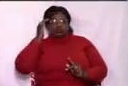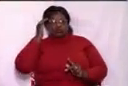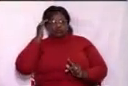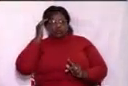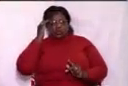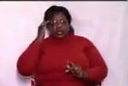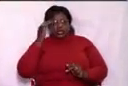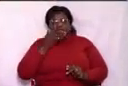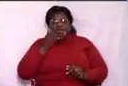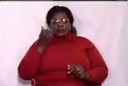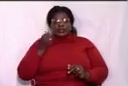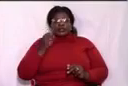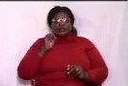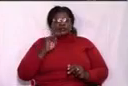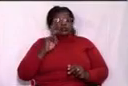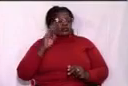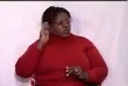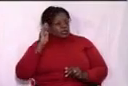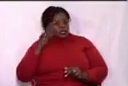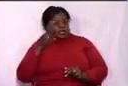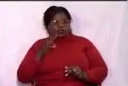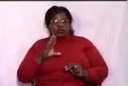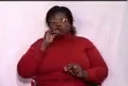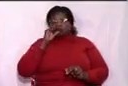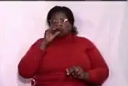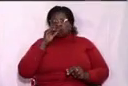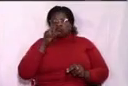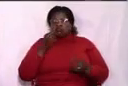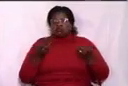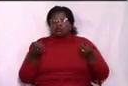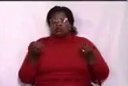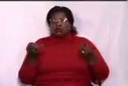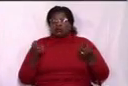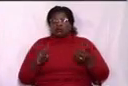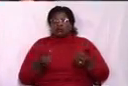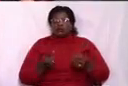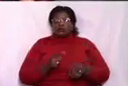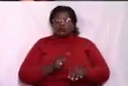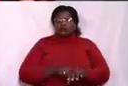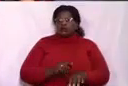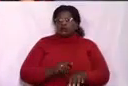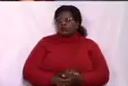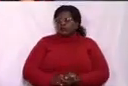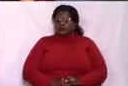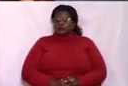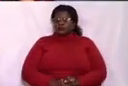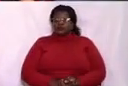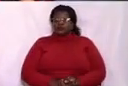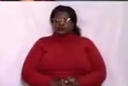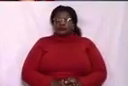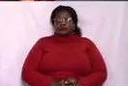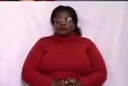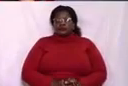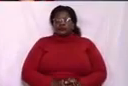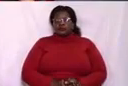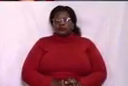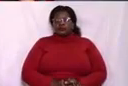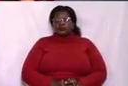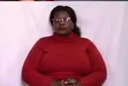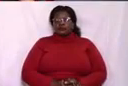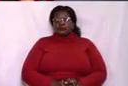talk. Excellent. Now, in terms of, like you mentioned earlier, you work with